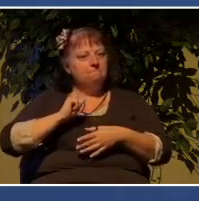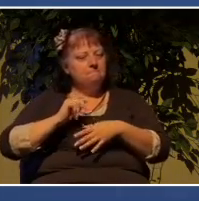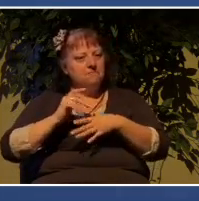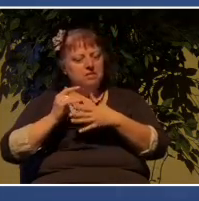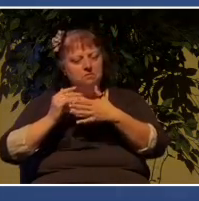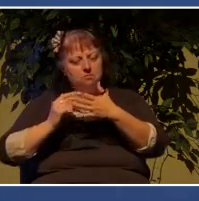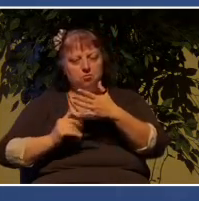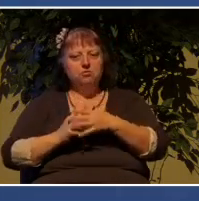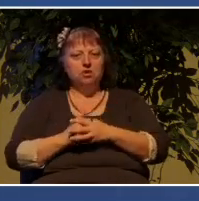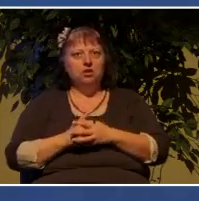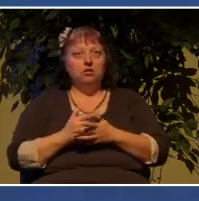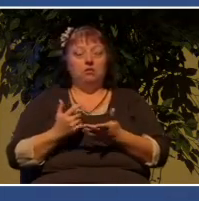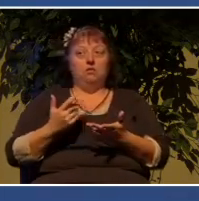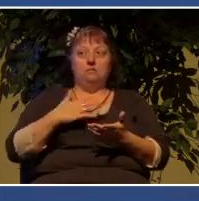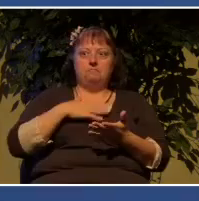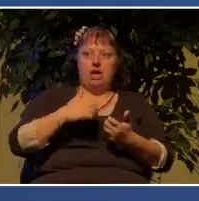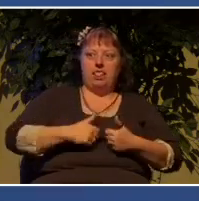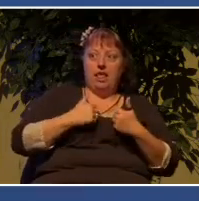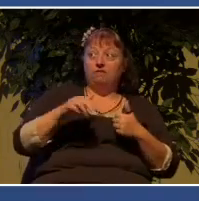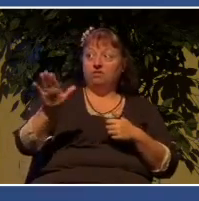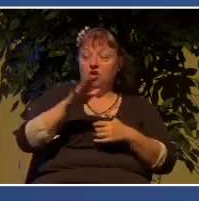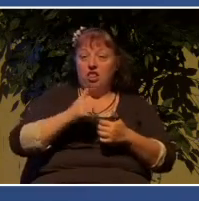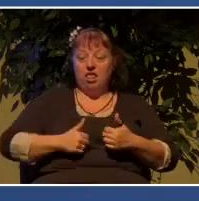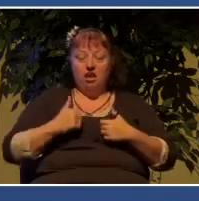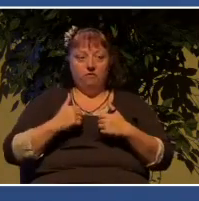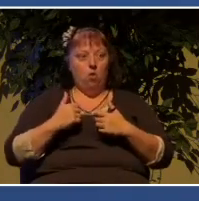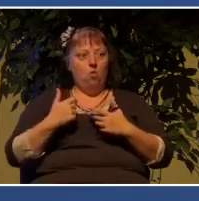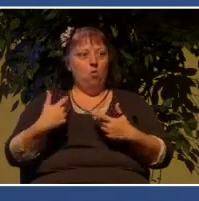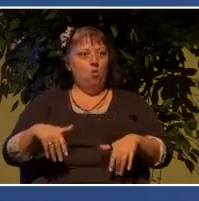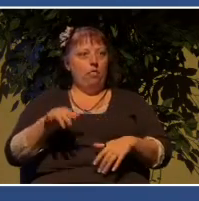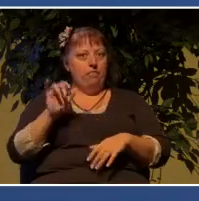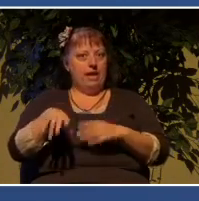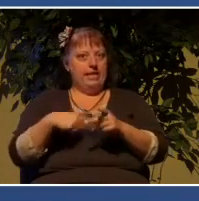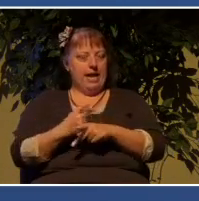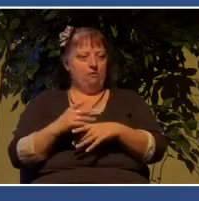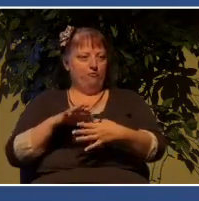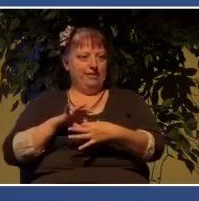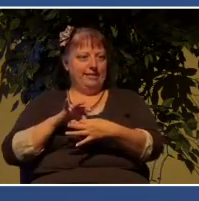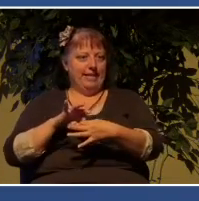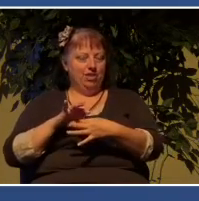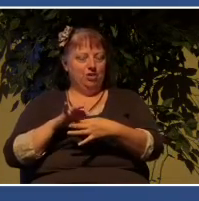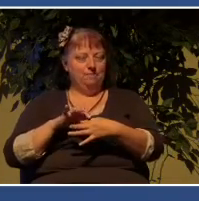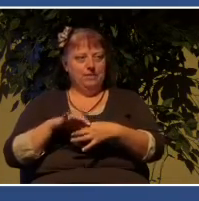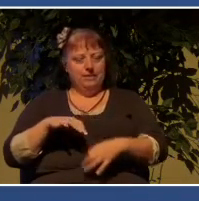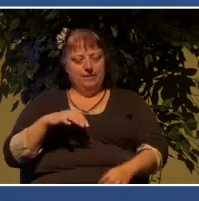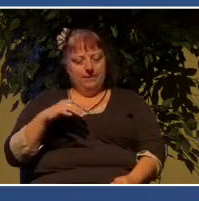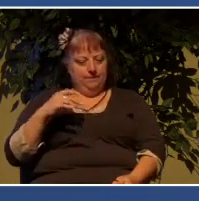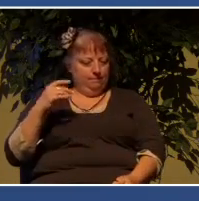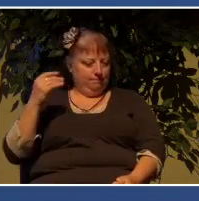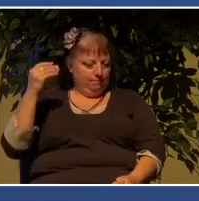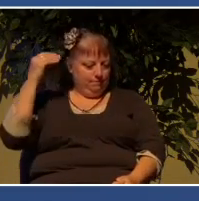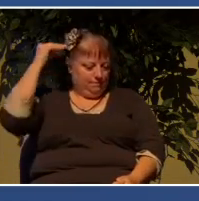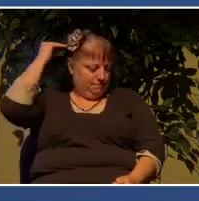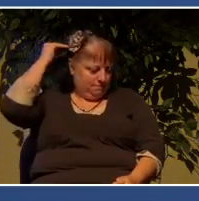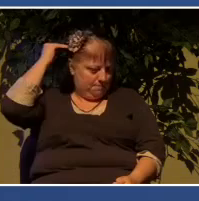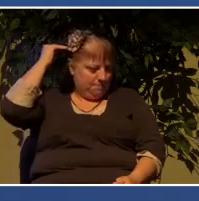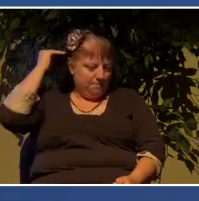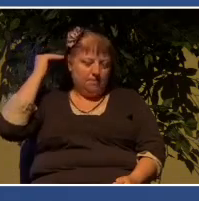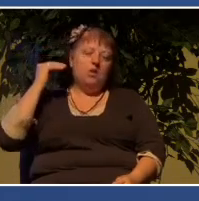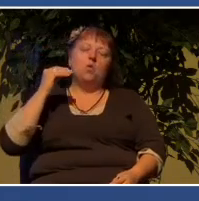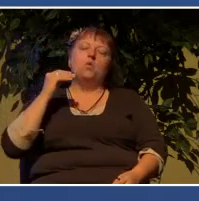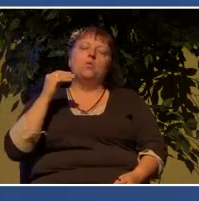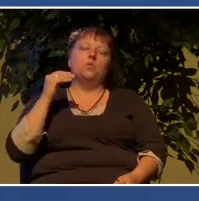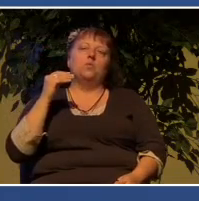kind of relationships, I tell you, you spend the night as I did many, many a time preaching sermons to people that think God never got